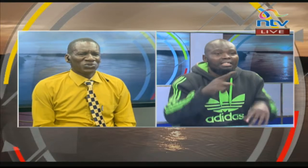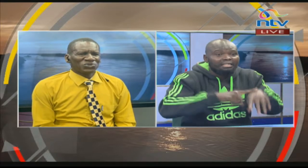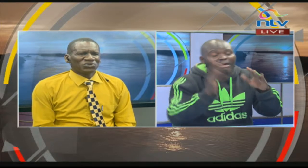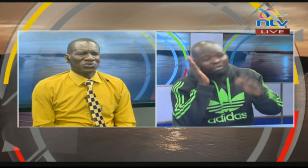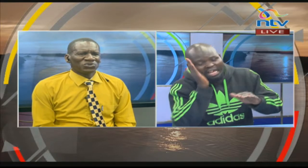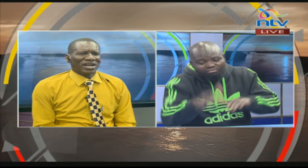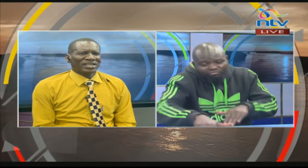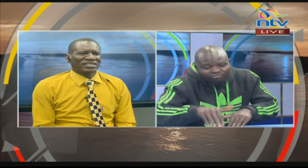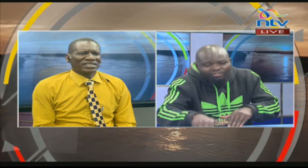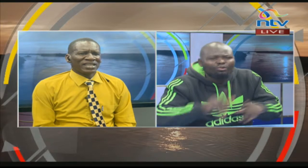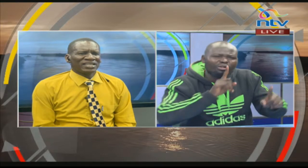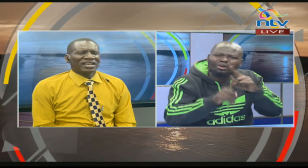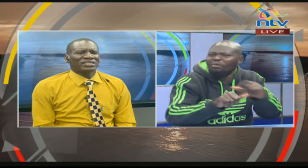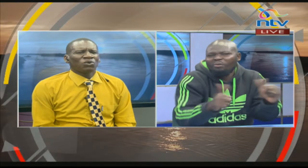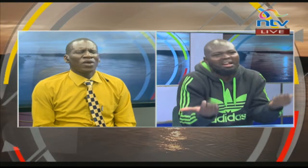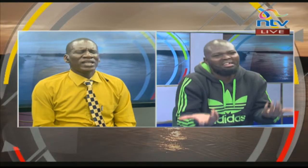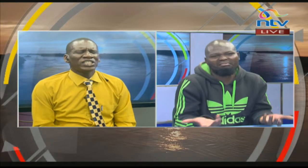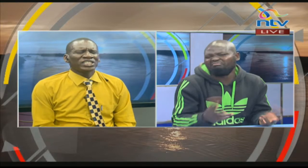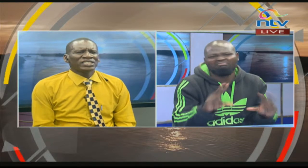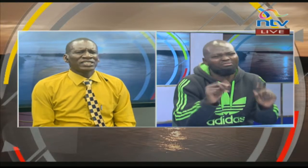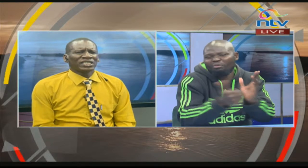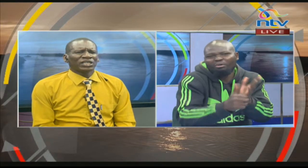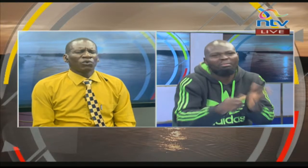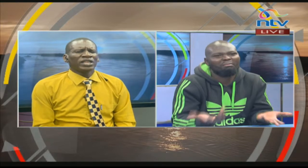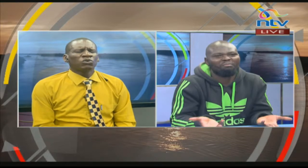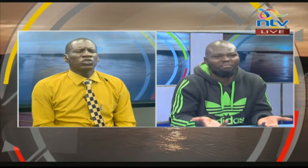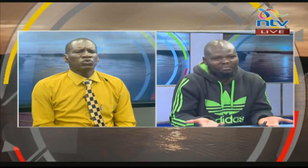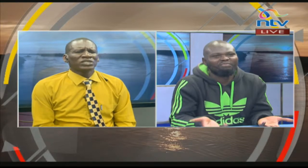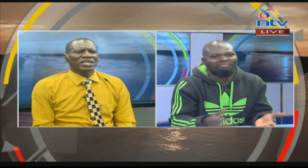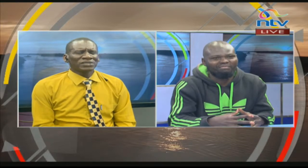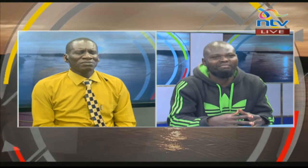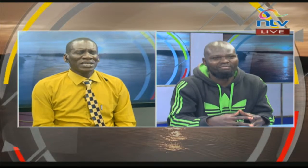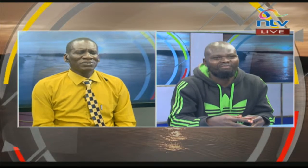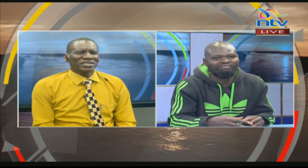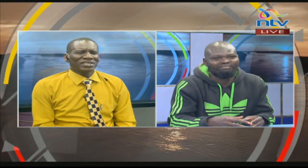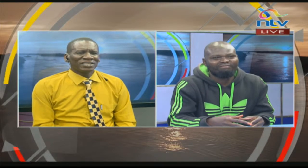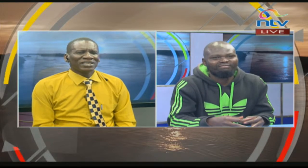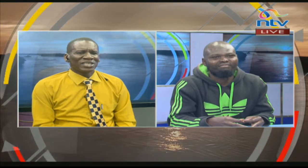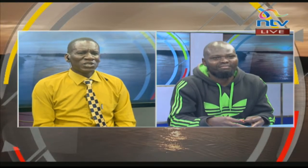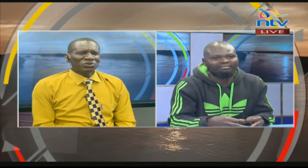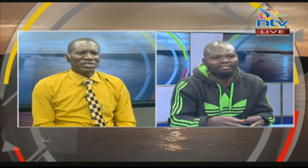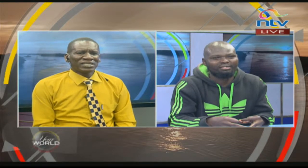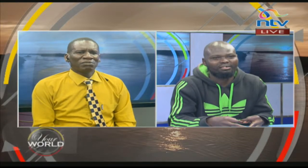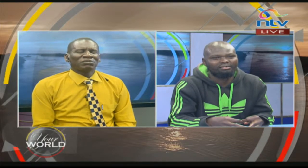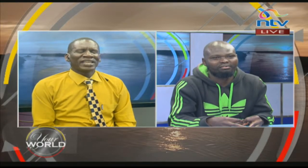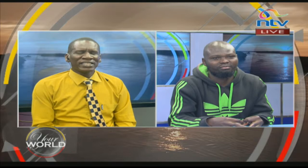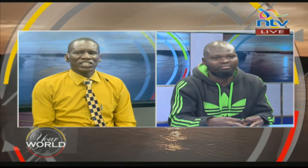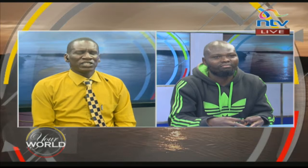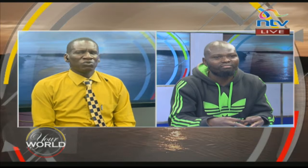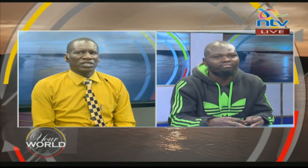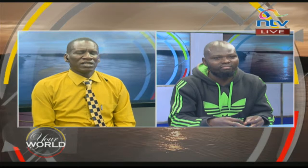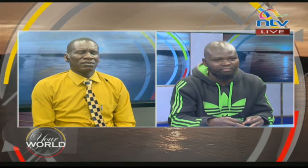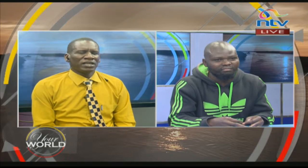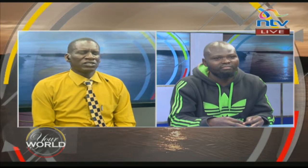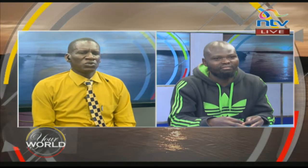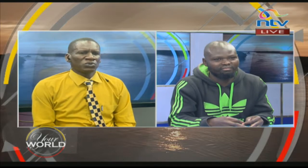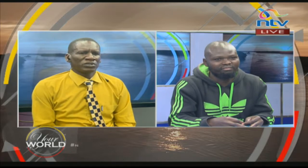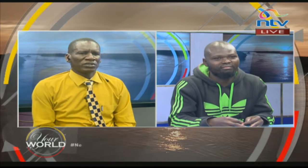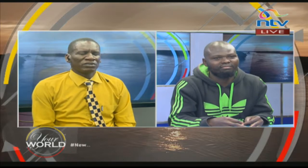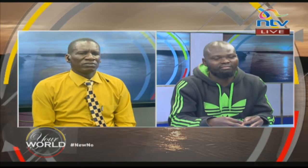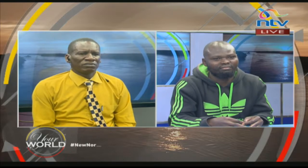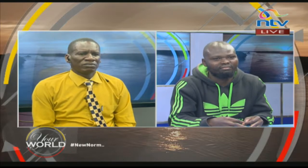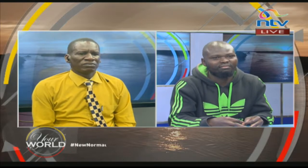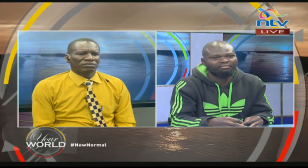tries to understand us when when he wants to sleep. Sometimes he uses some gestures which can make us